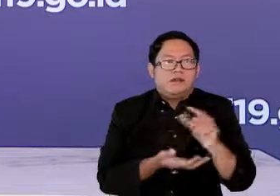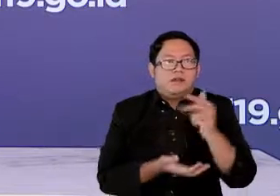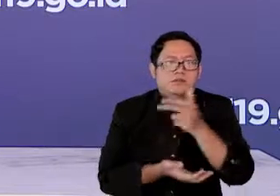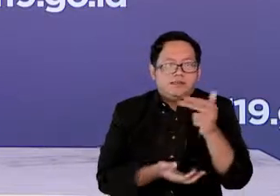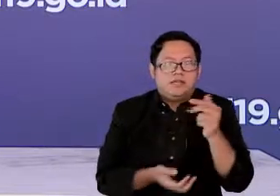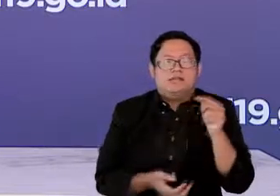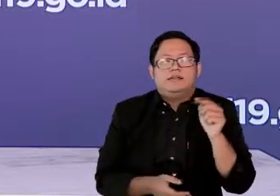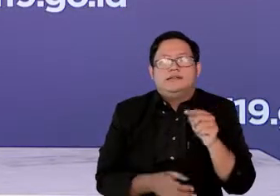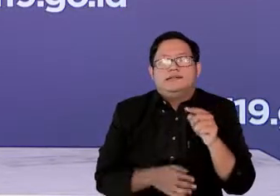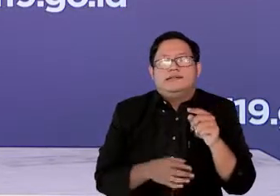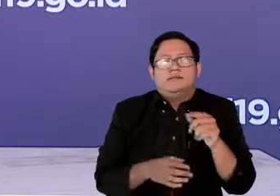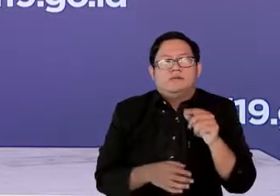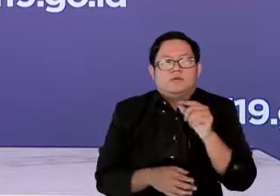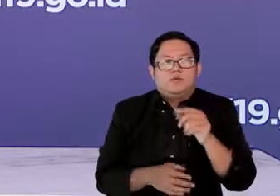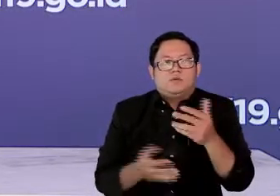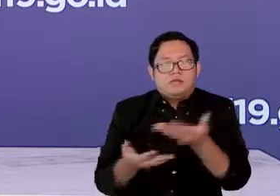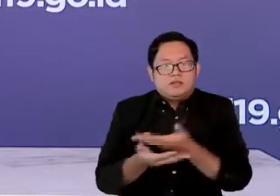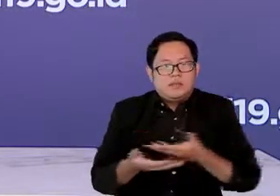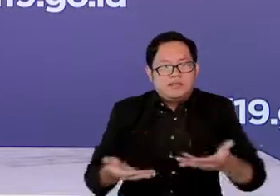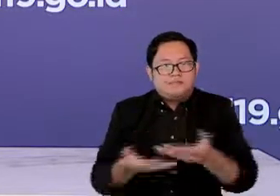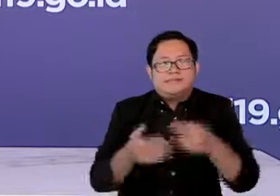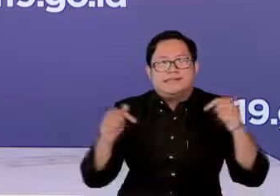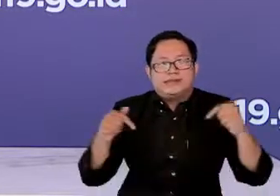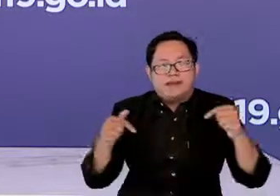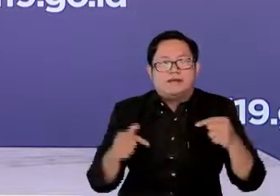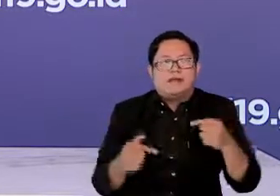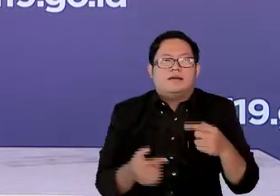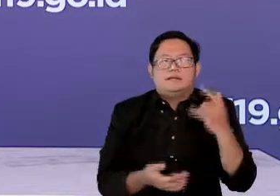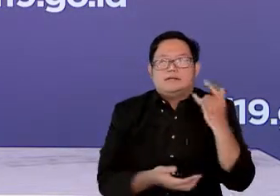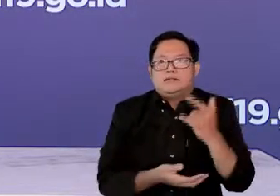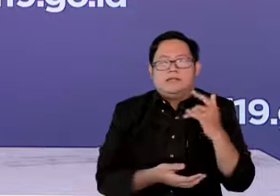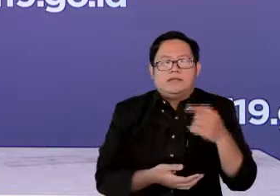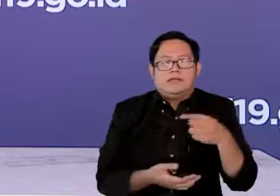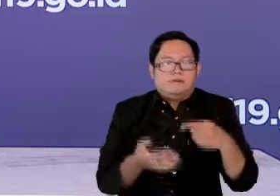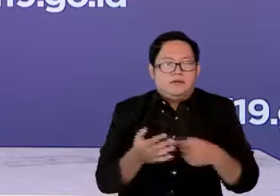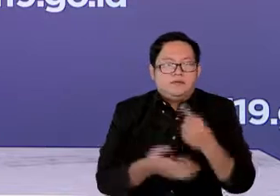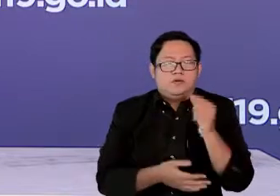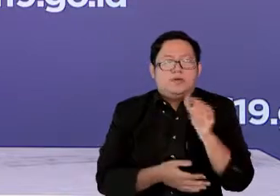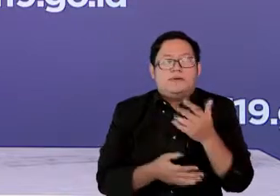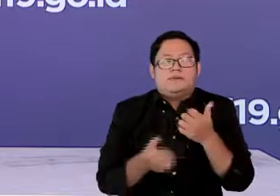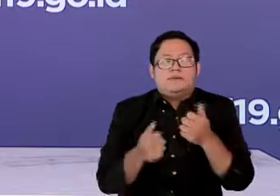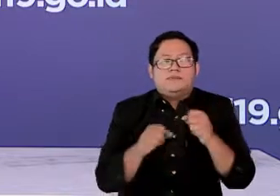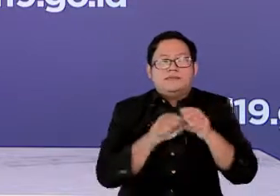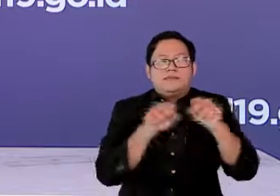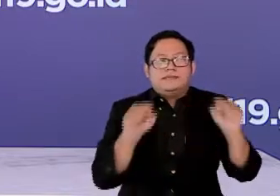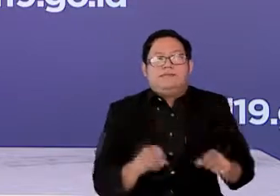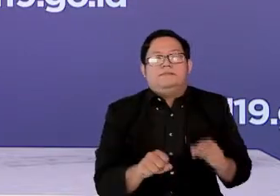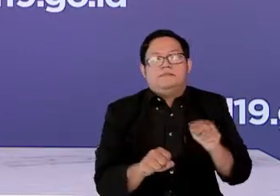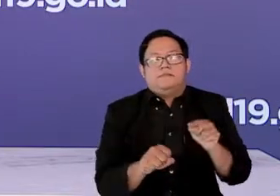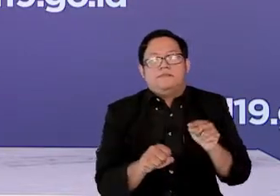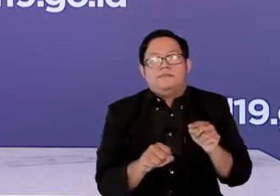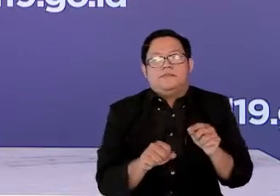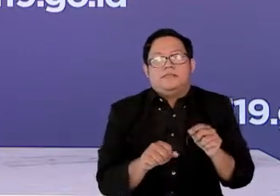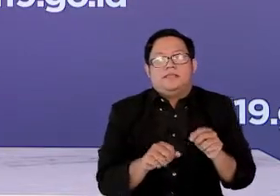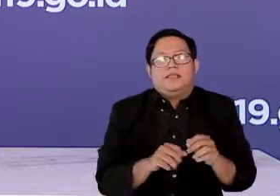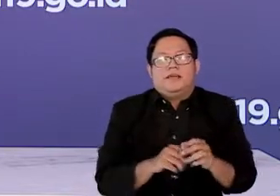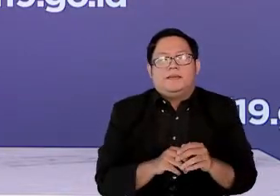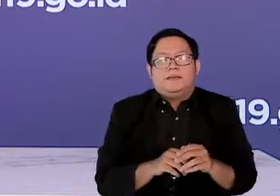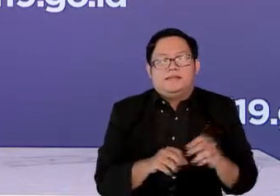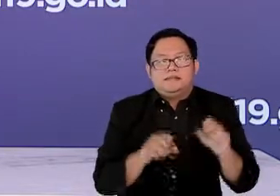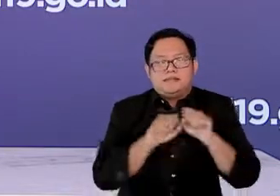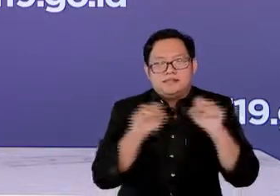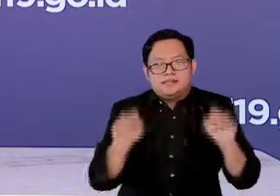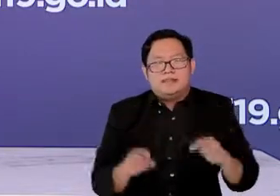of the current situations. And we want to make sure that the system that we try to